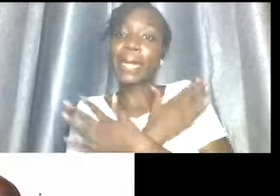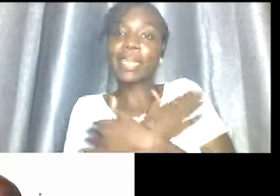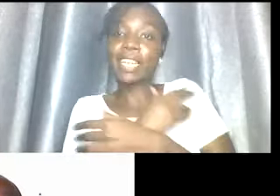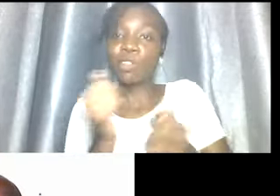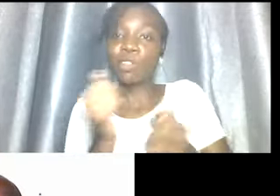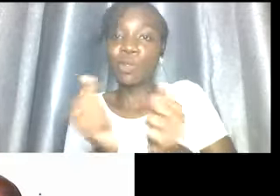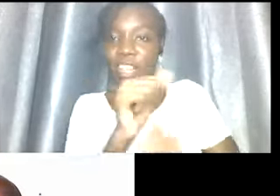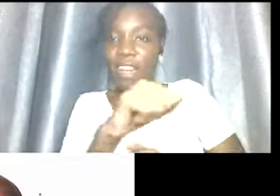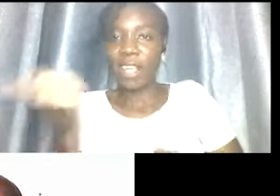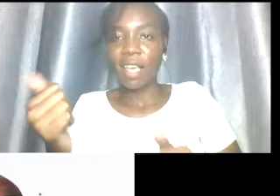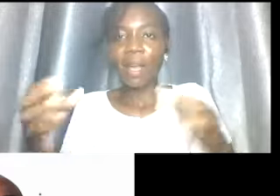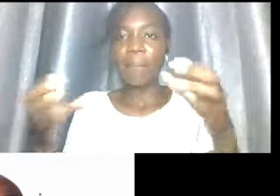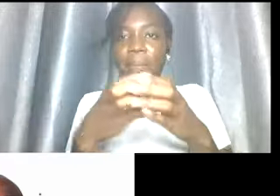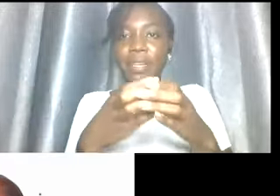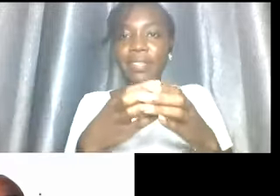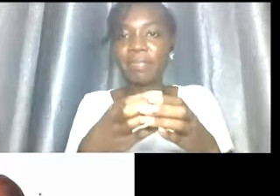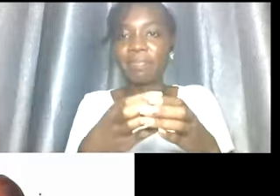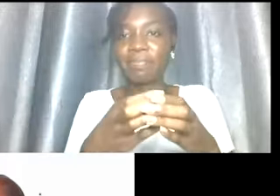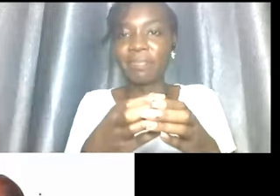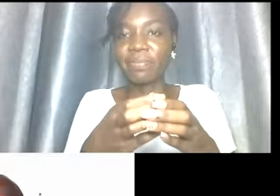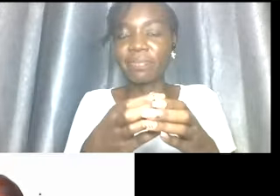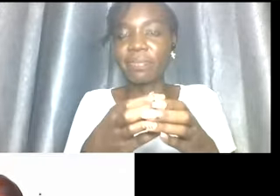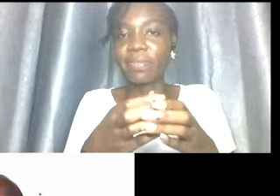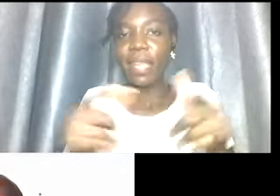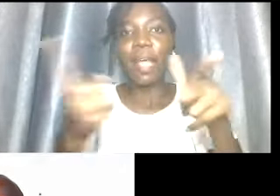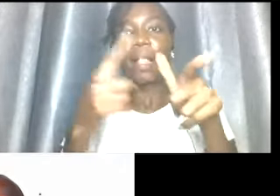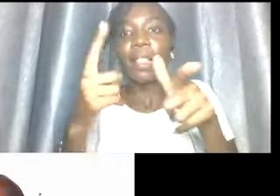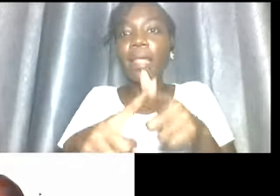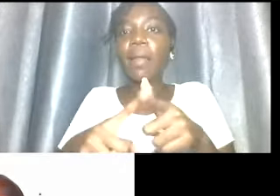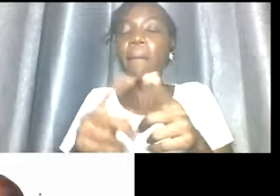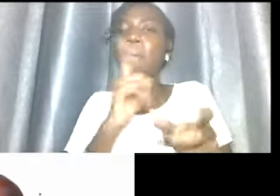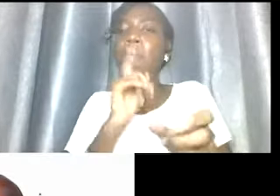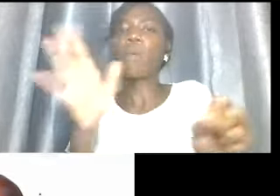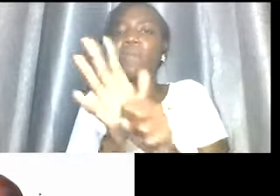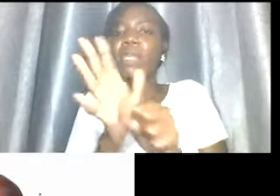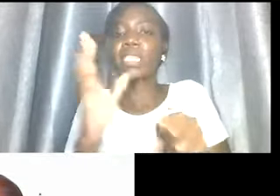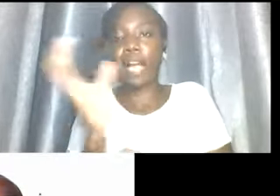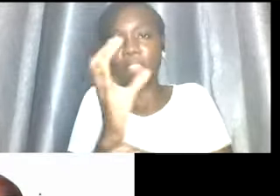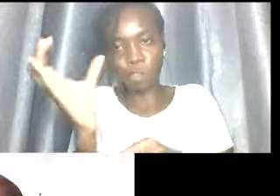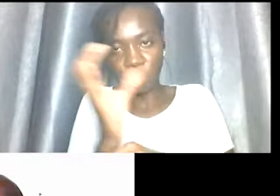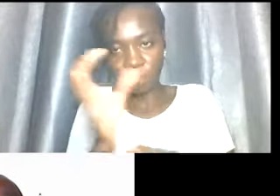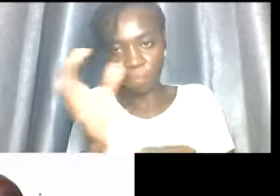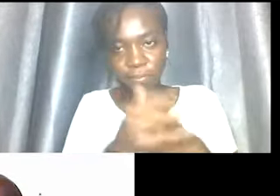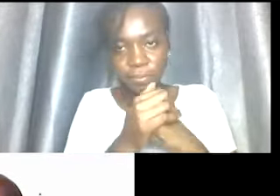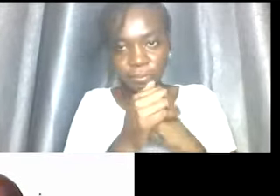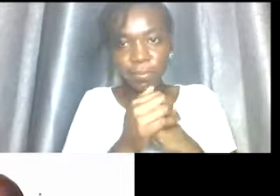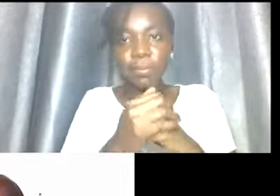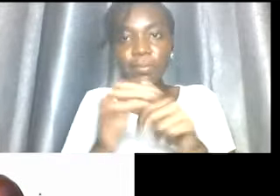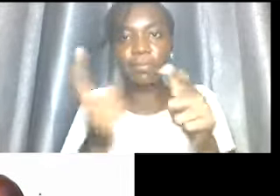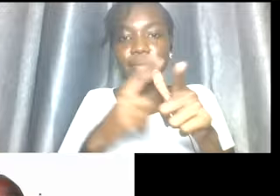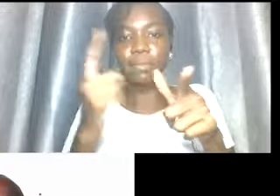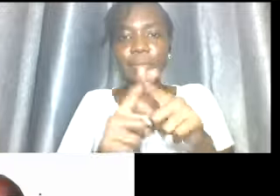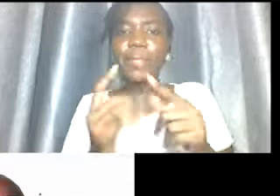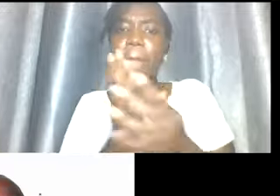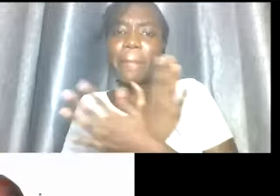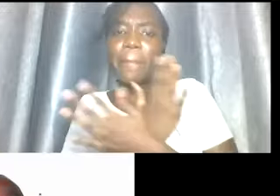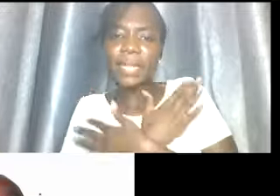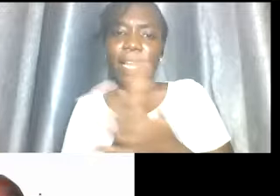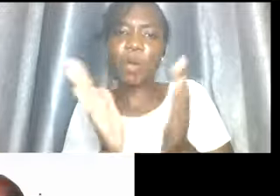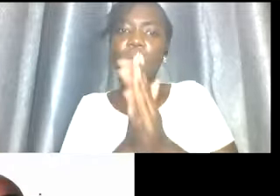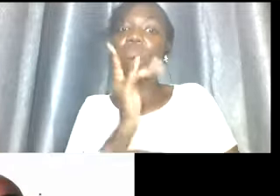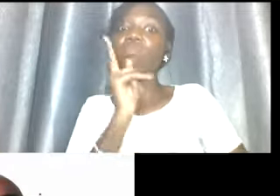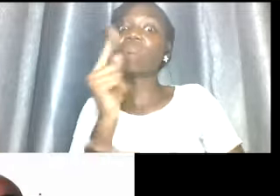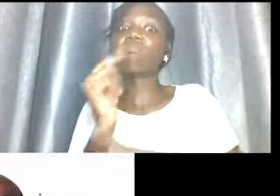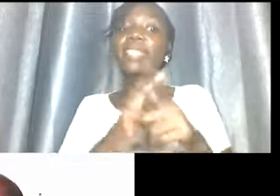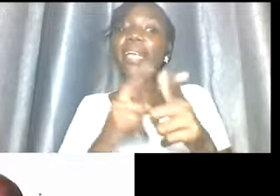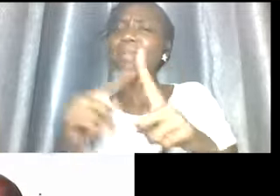deliver on their promise to their customers. And in partnering with them, I was able to achieve